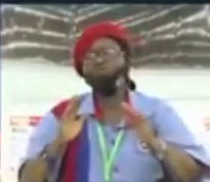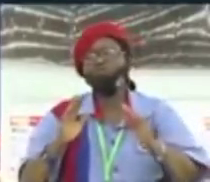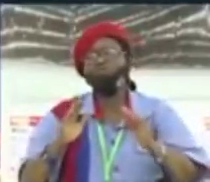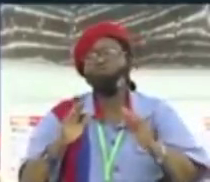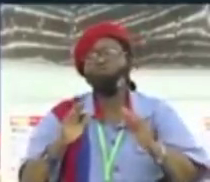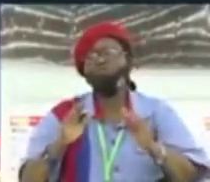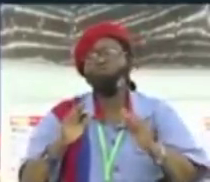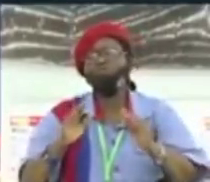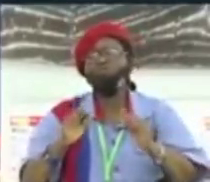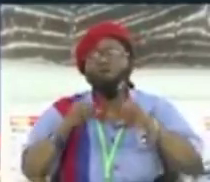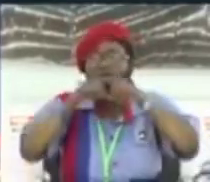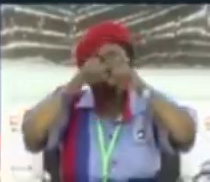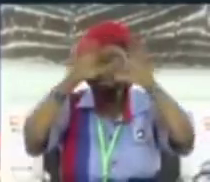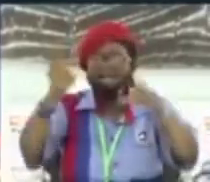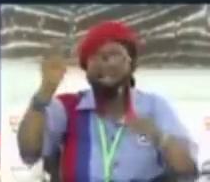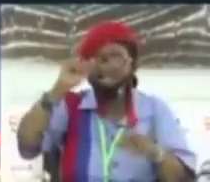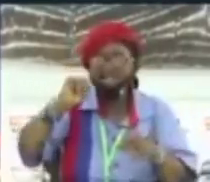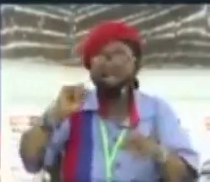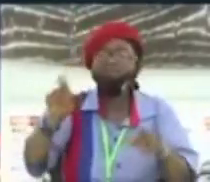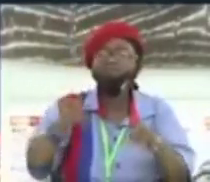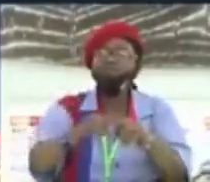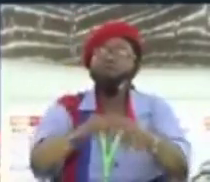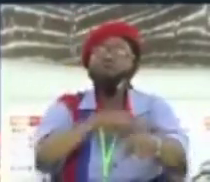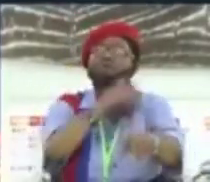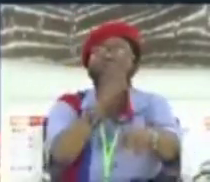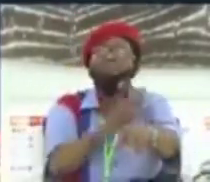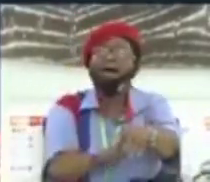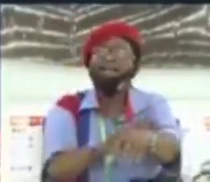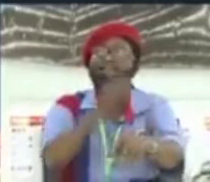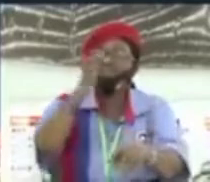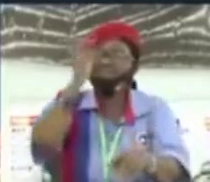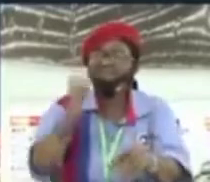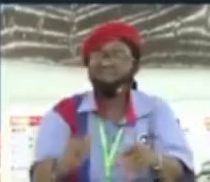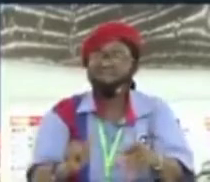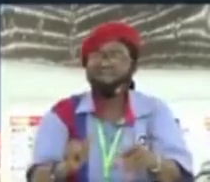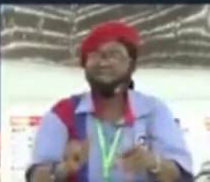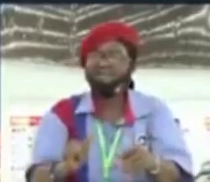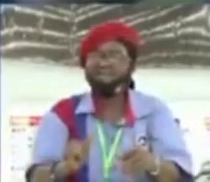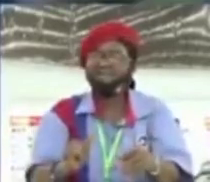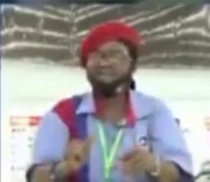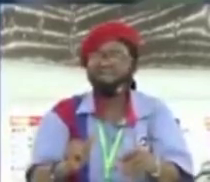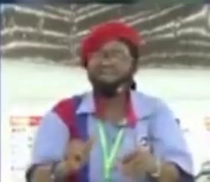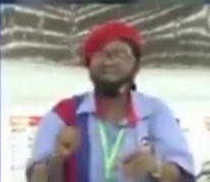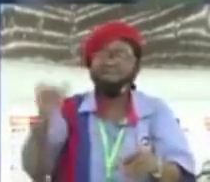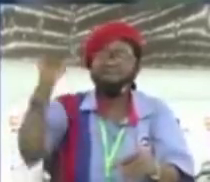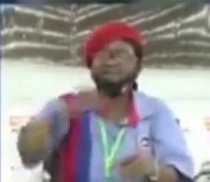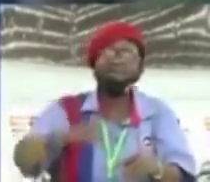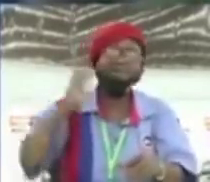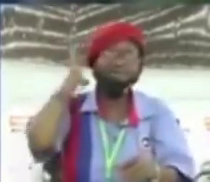Bless them so mightily. They will be supporters of